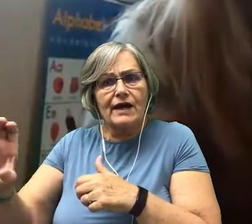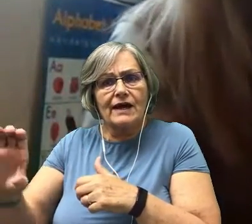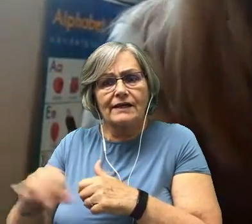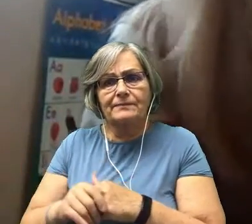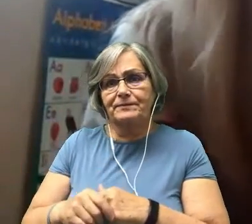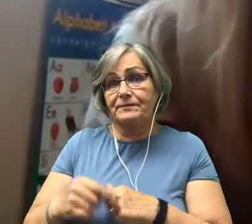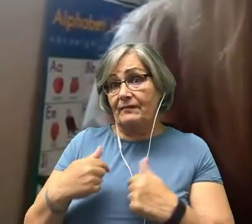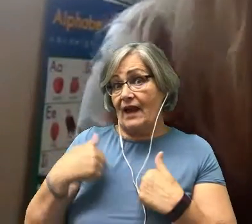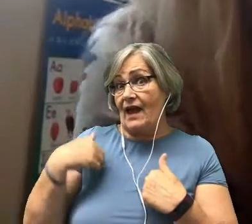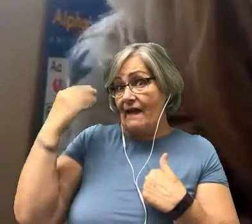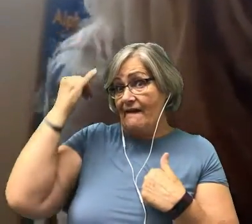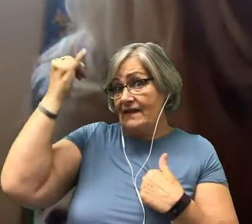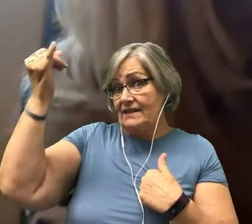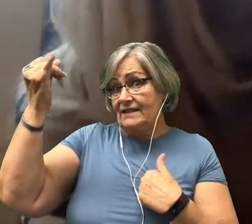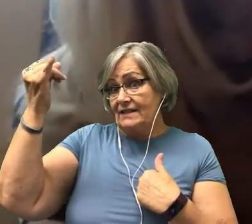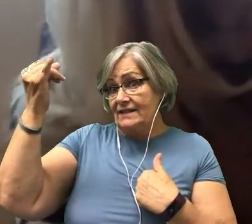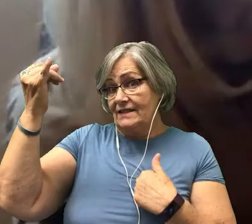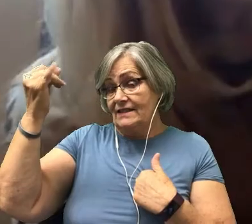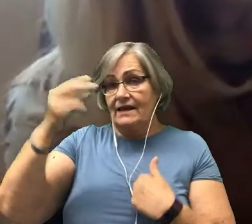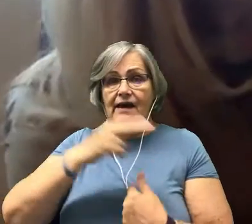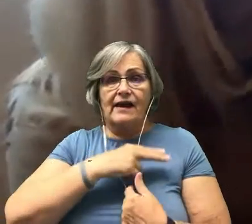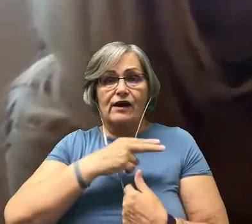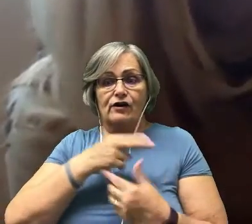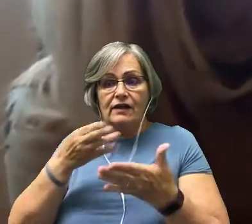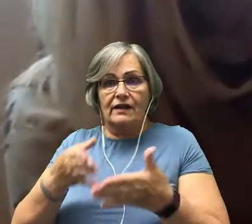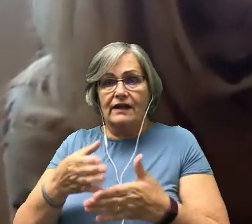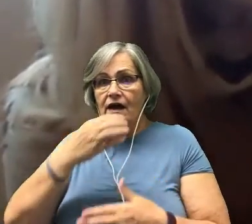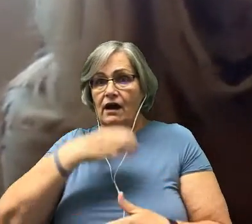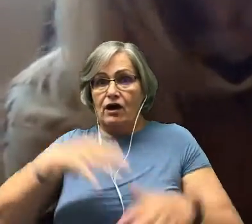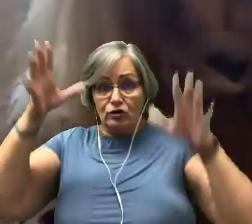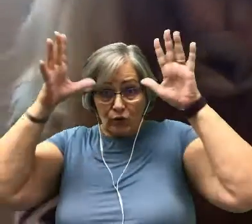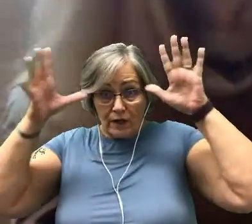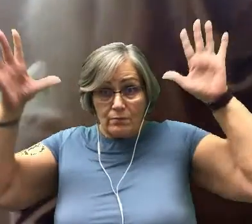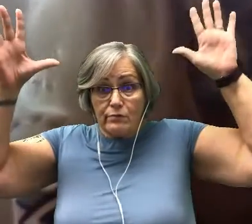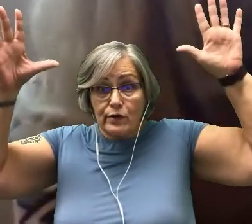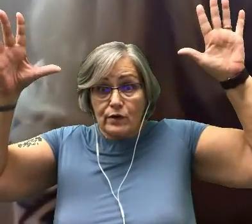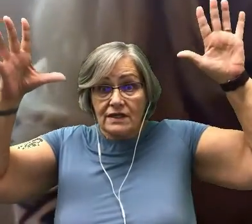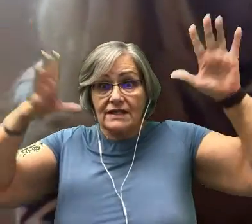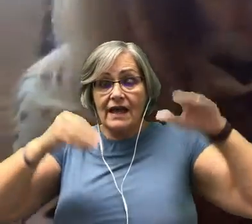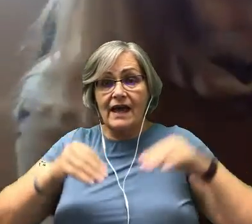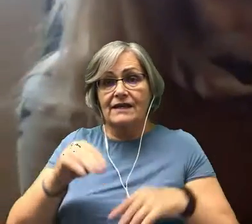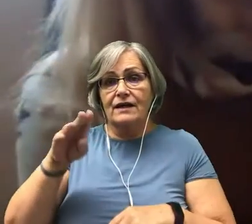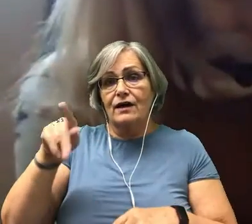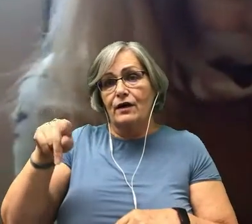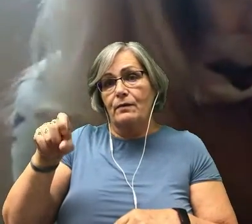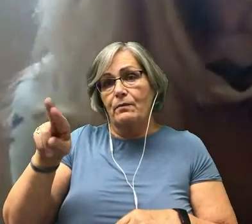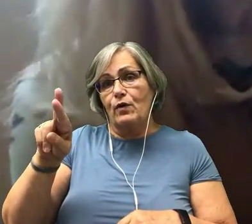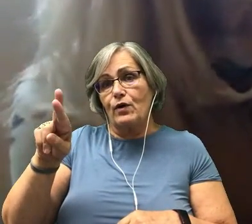couple ideas. So Harold left a very hungry moose and a deserving porcupine to finish